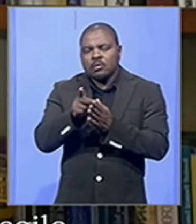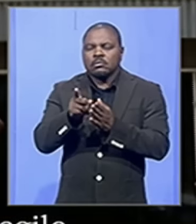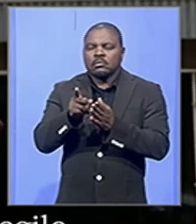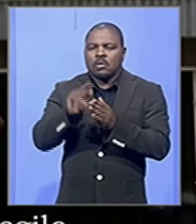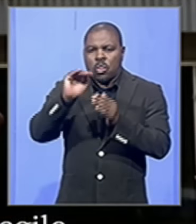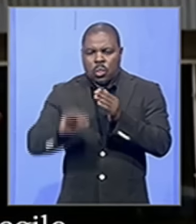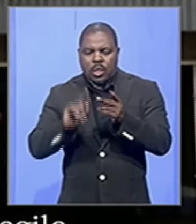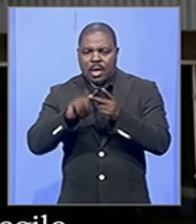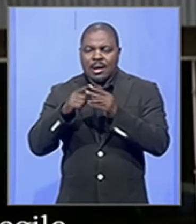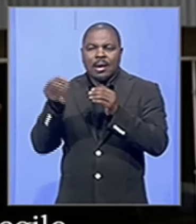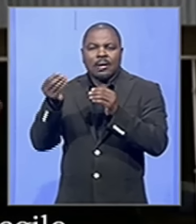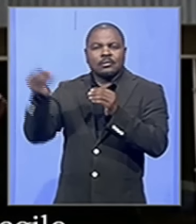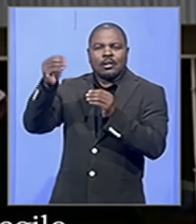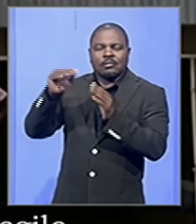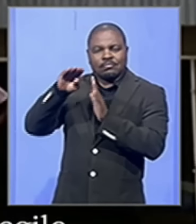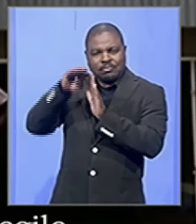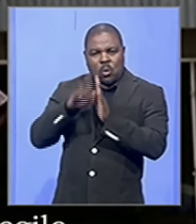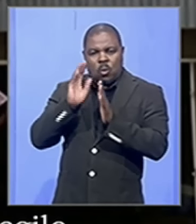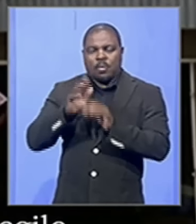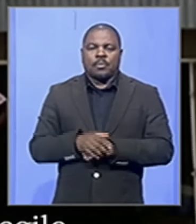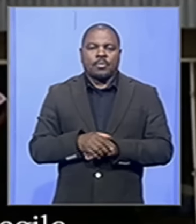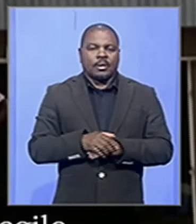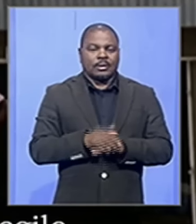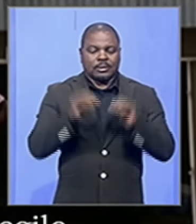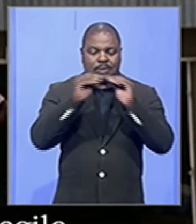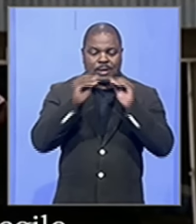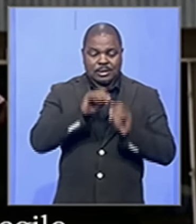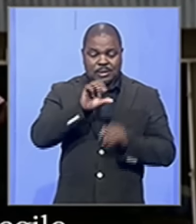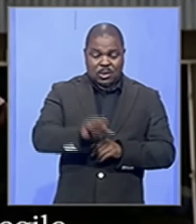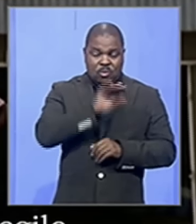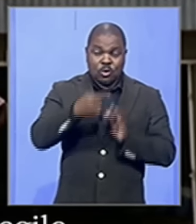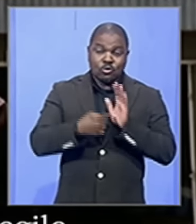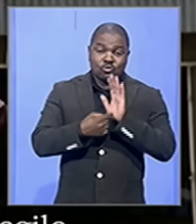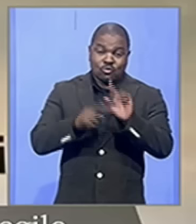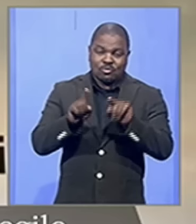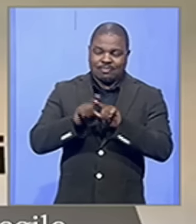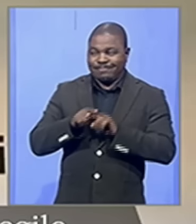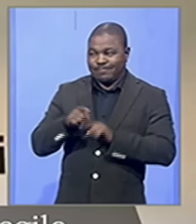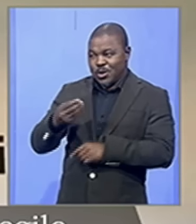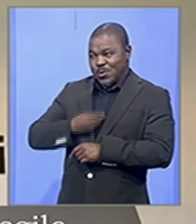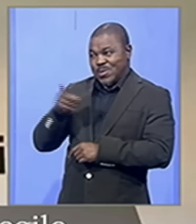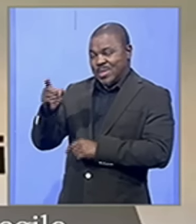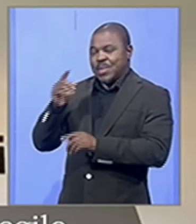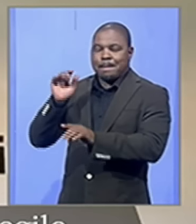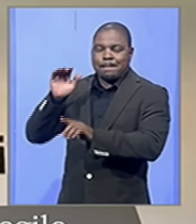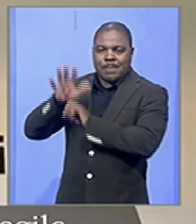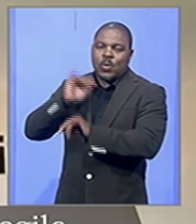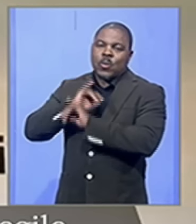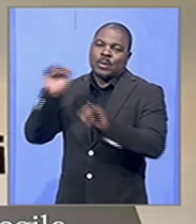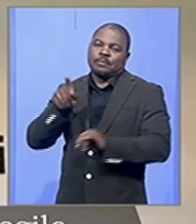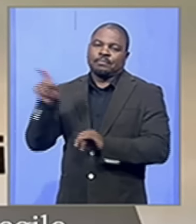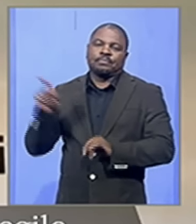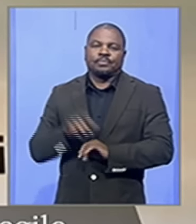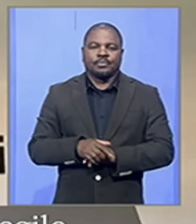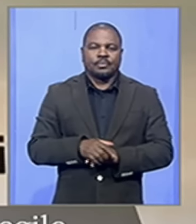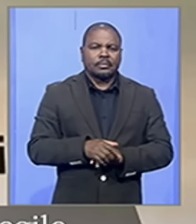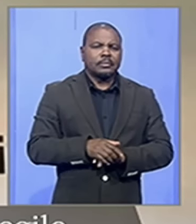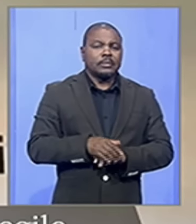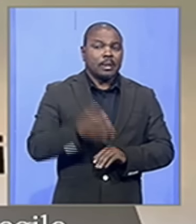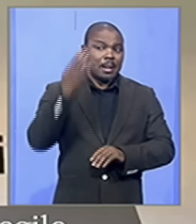rates. Dipalopalo tsa Stats SA di bontsha fa bašwa e le bona ba miwang thata ke botlhokatiro. Fa go bapisiwa le nako